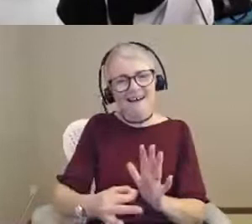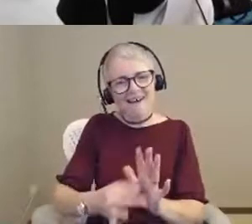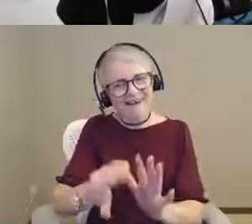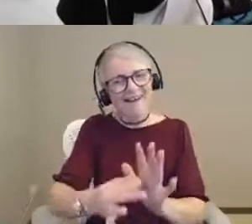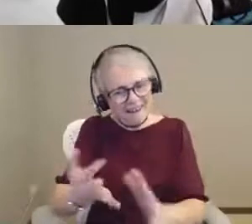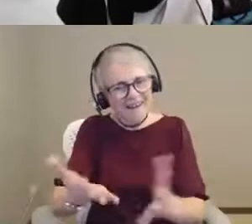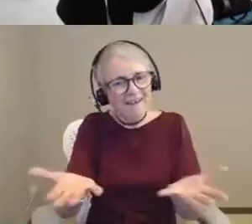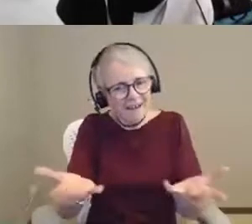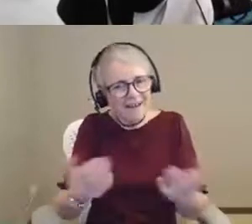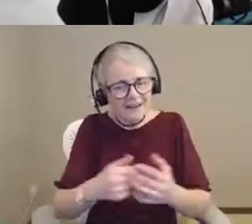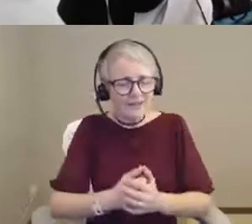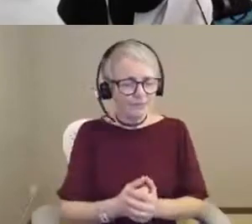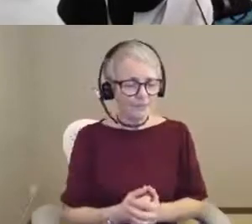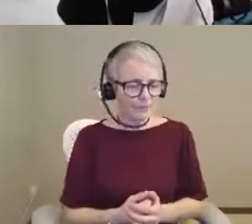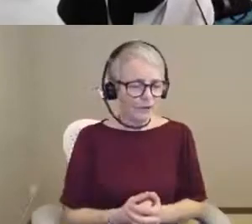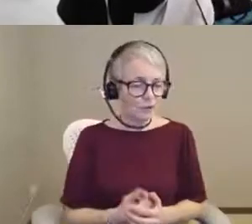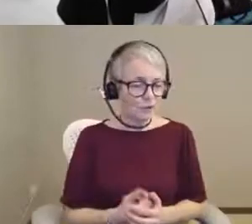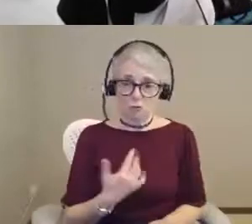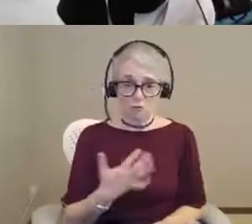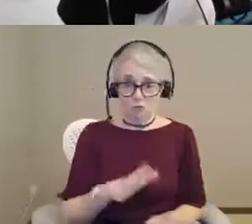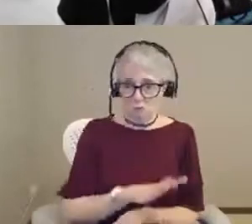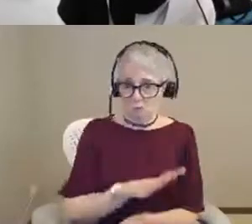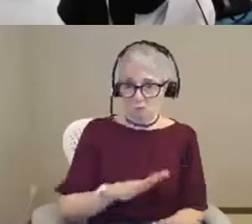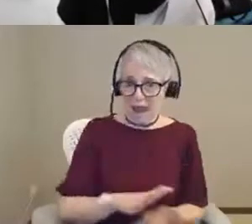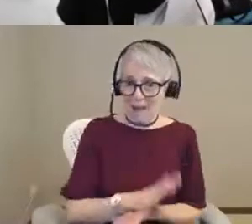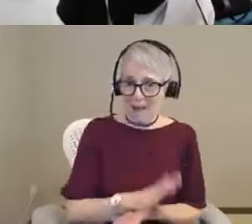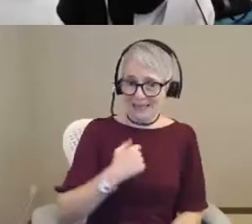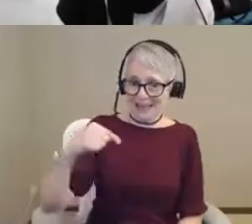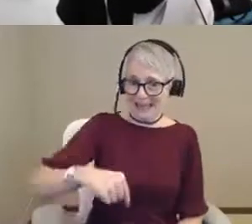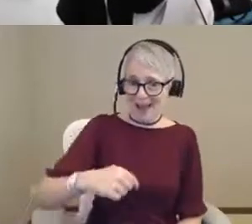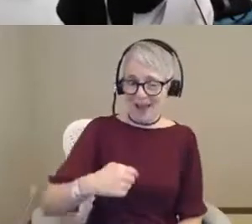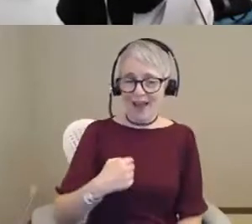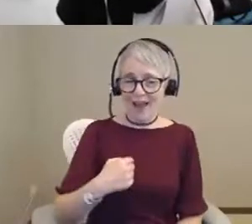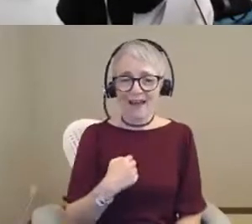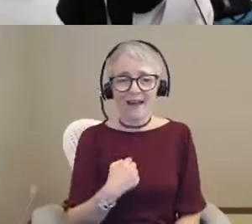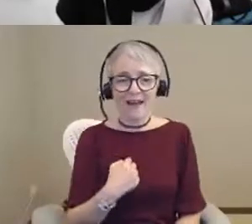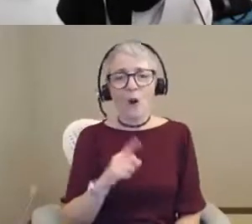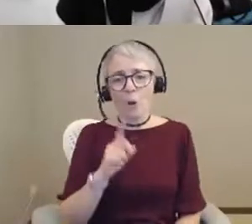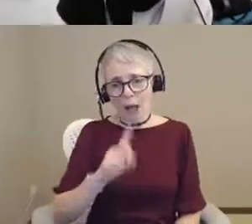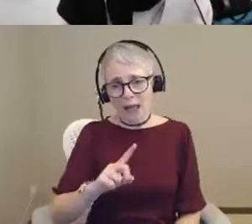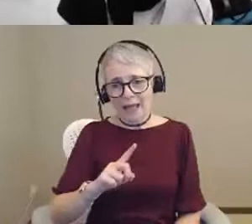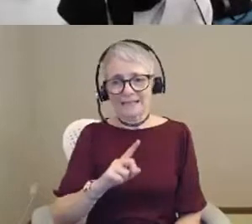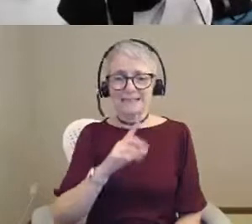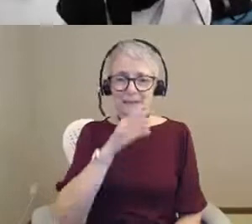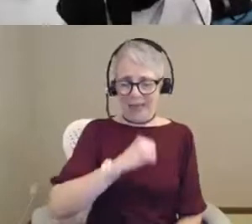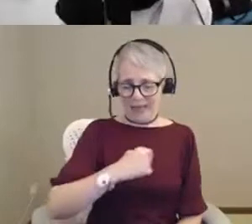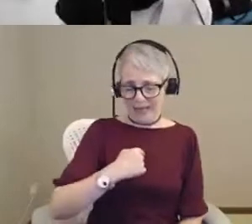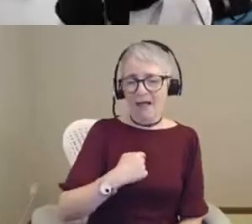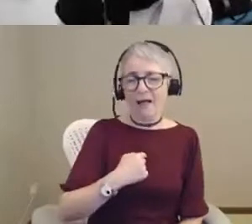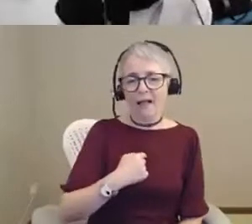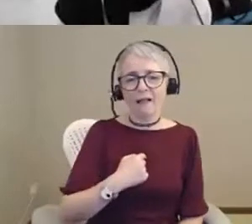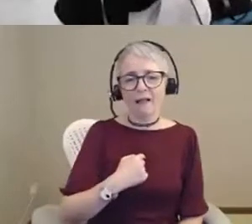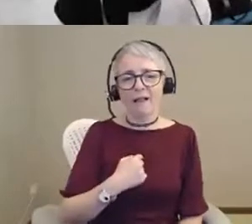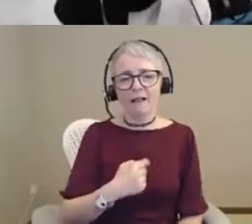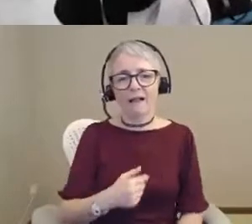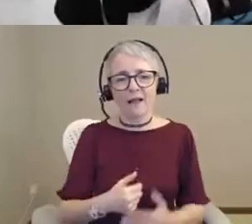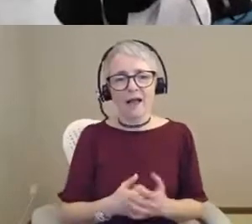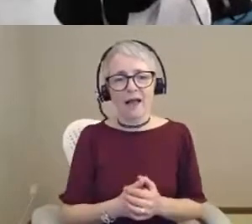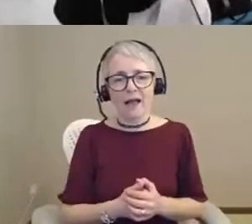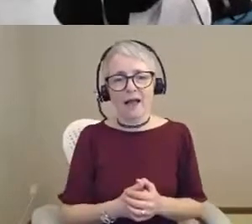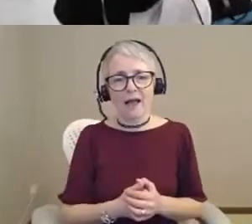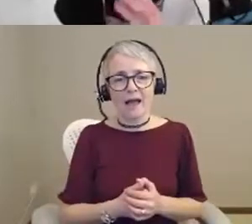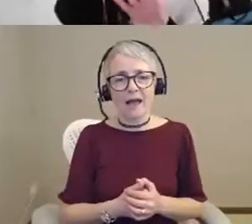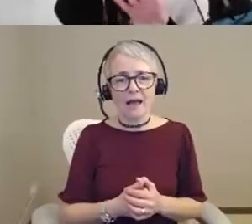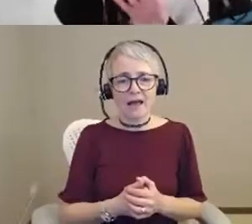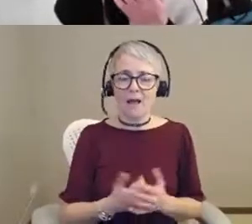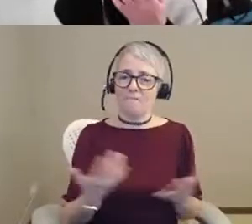So very happy to go ahead and be here. I'm a white male that is based